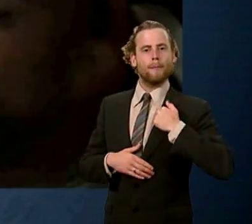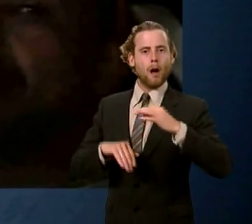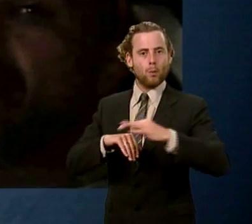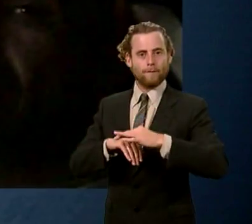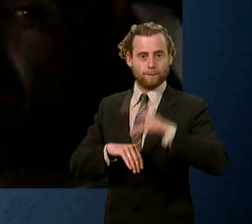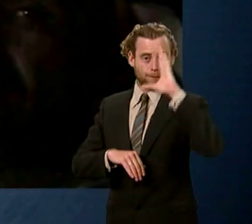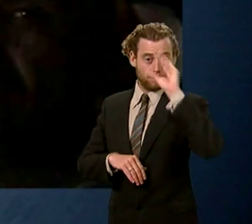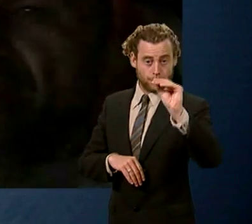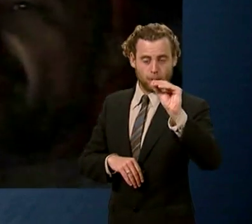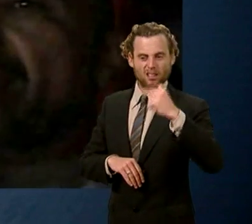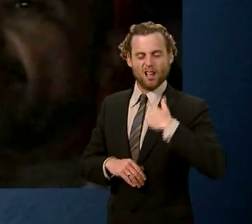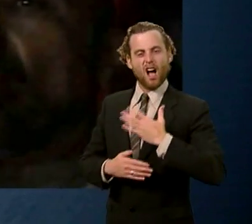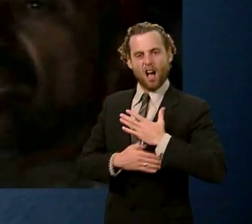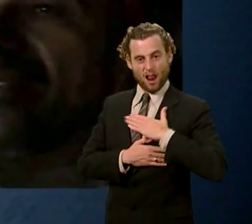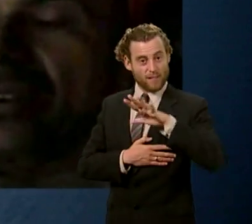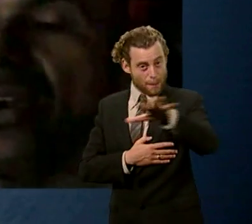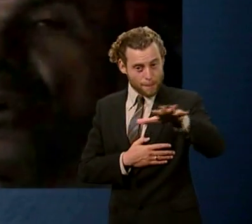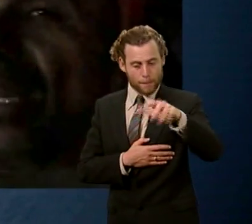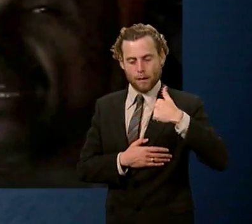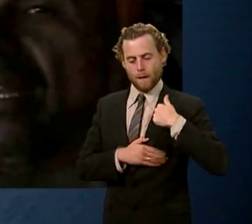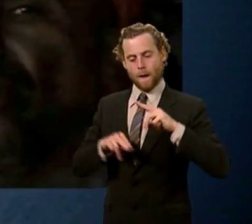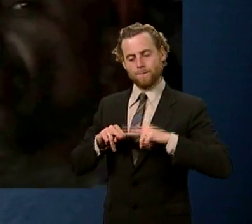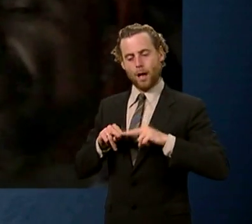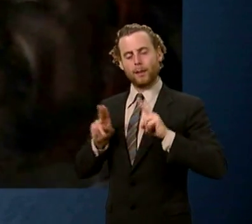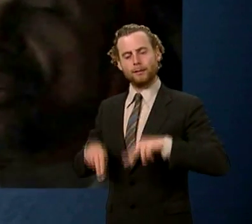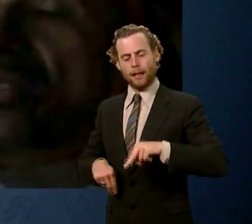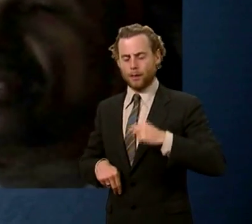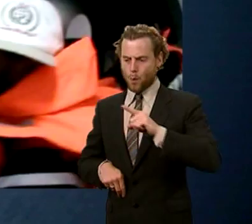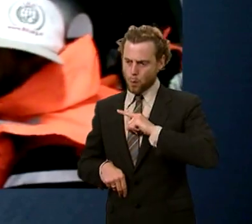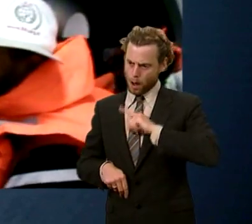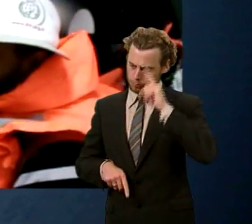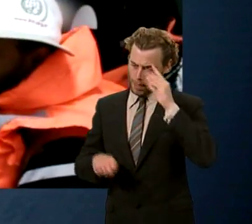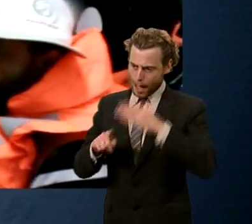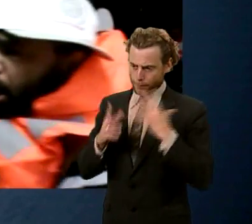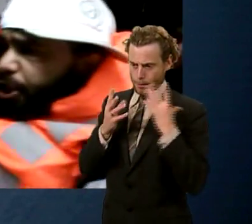I love them a lot. Their father died for a really good cause.